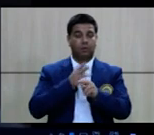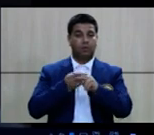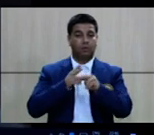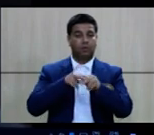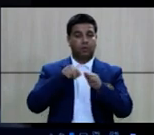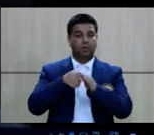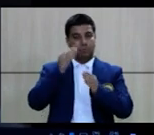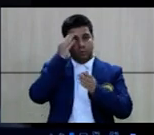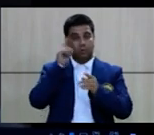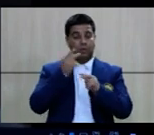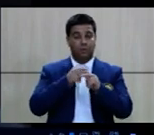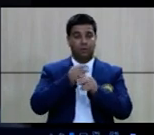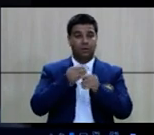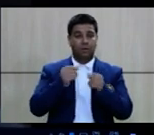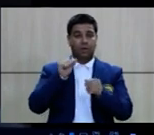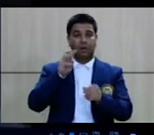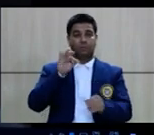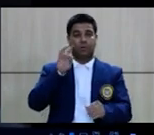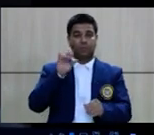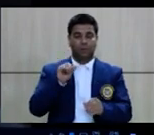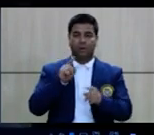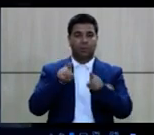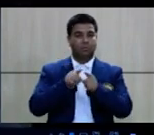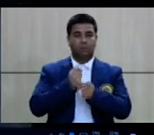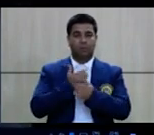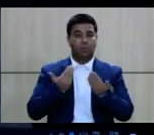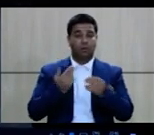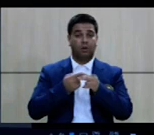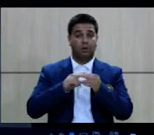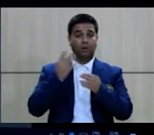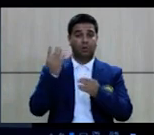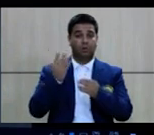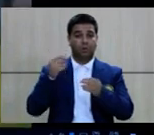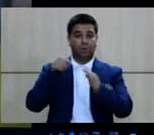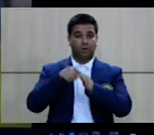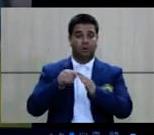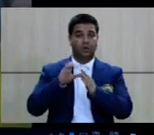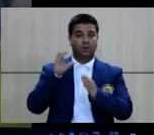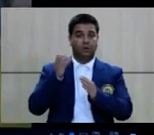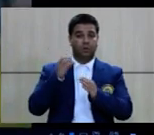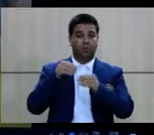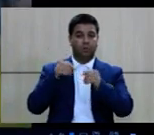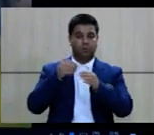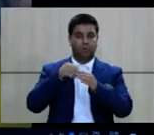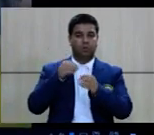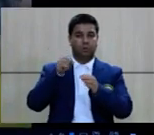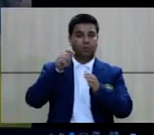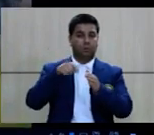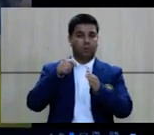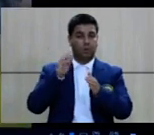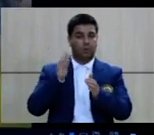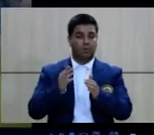qilamizki, bu eritmada ammoniy ionlari mavjud emas. 4-chi probirkaga kumush nitrat tuzi eritmasdan